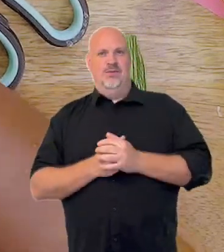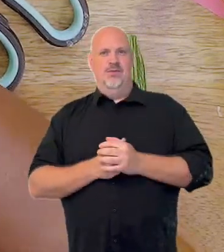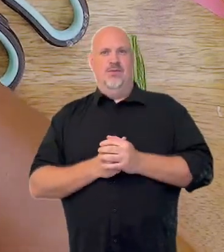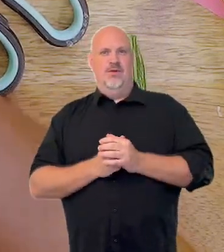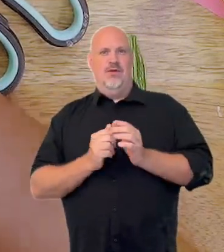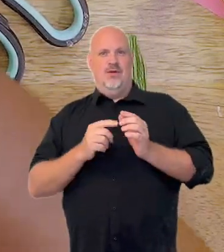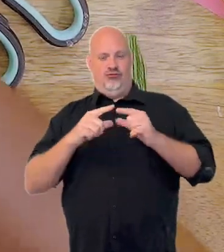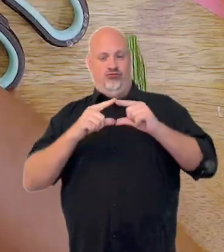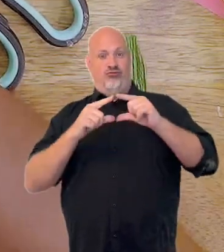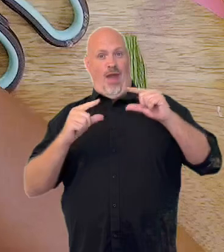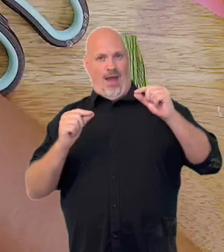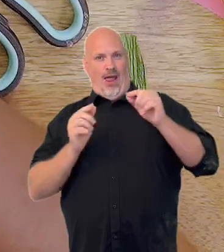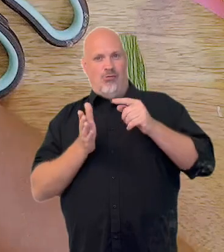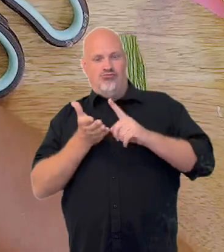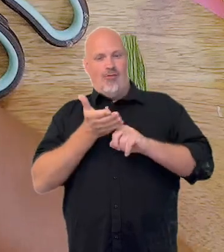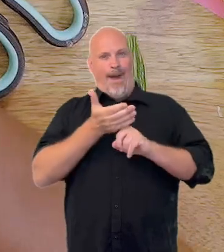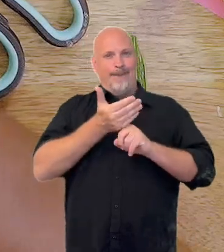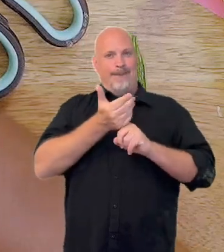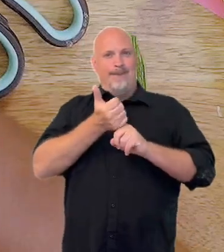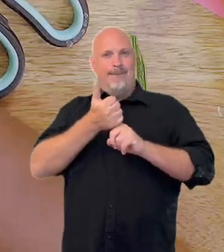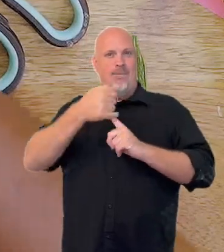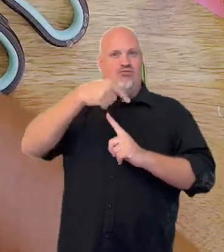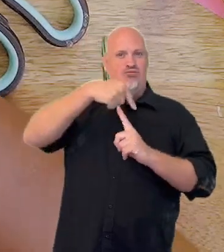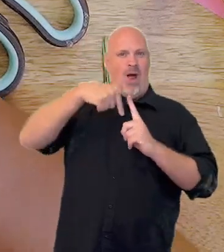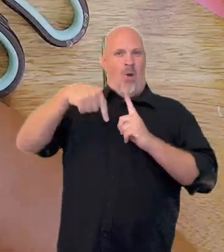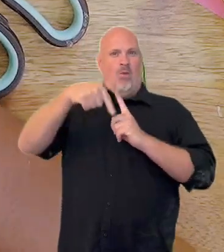section at the top.